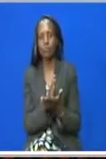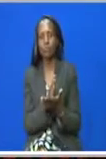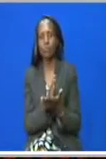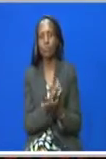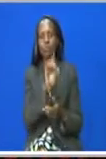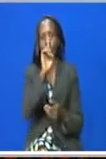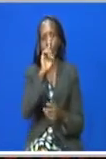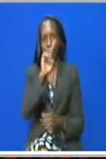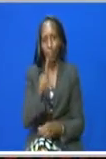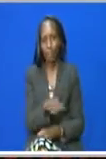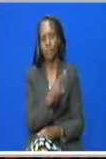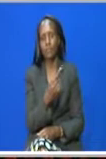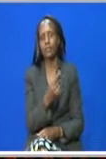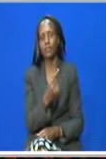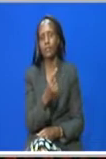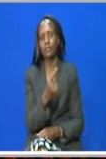1000